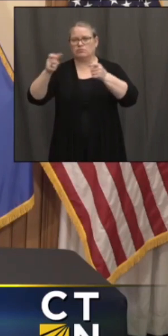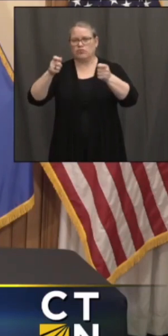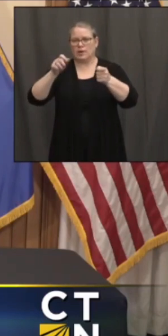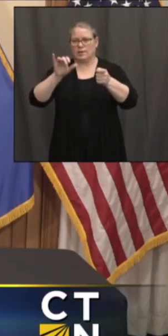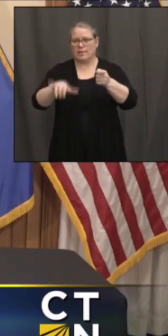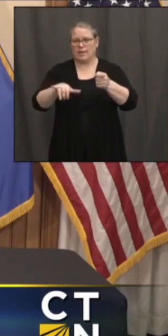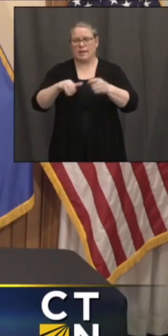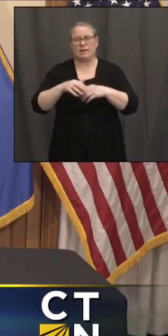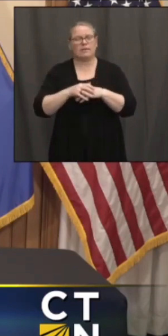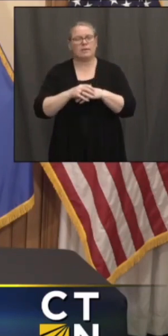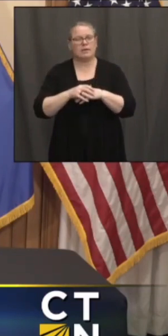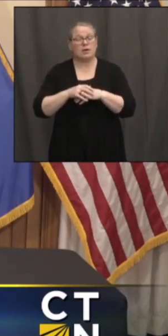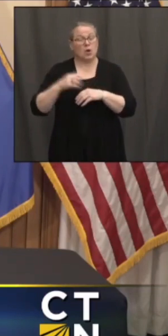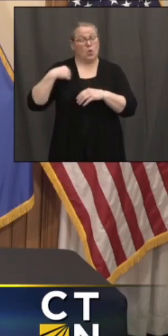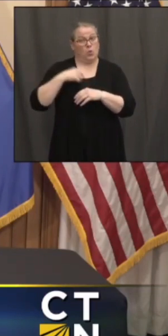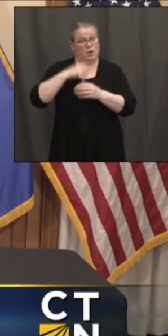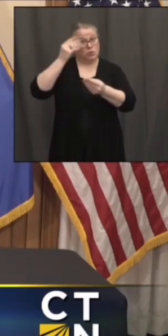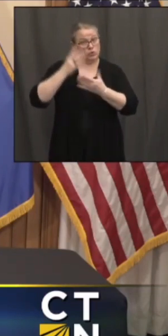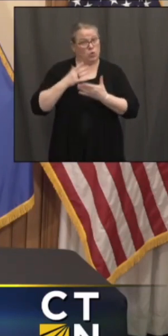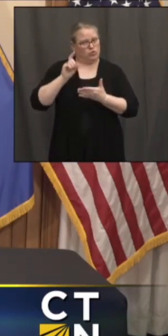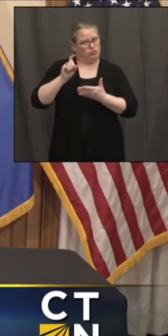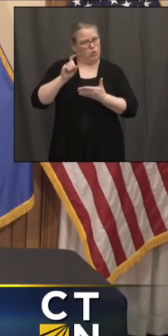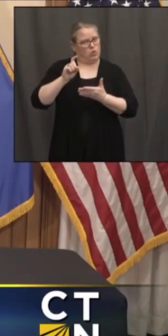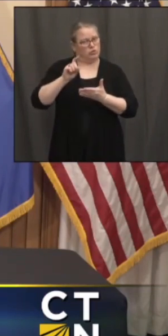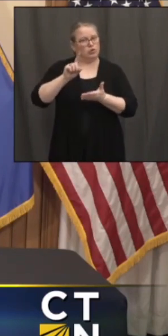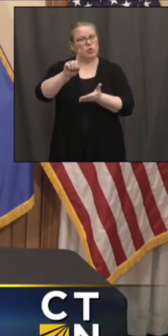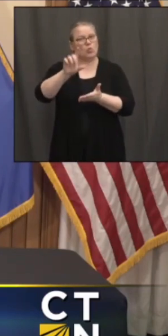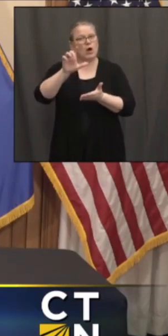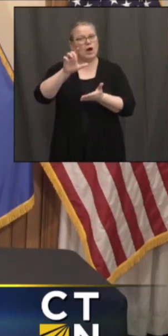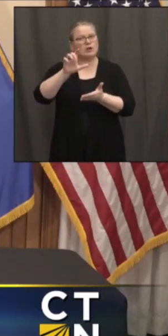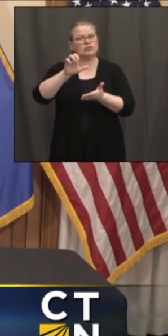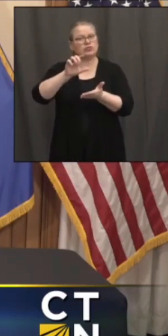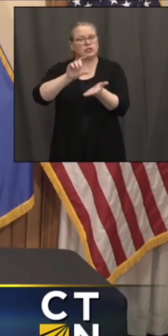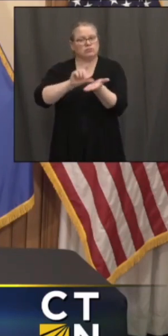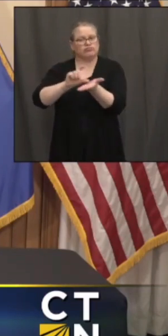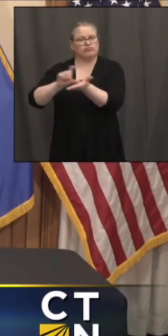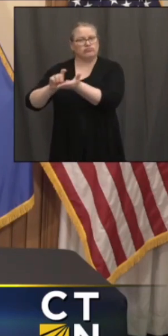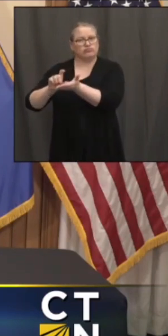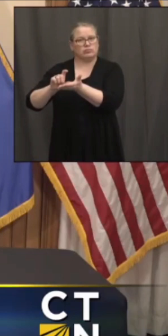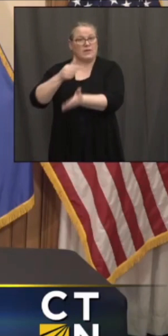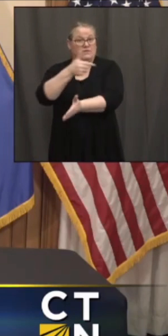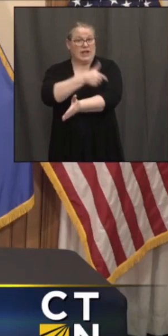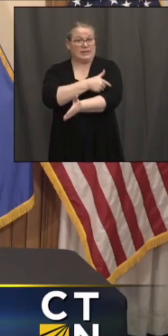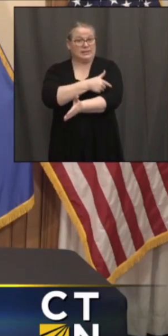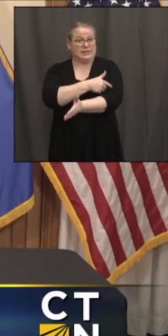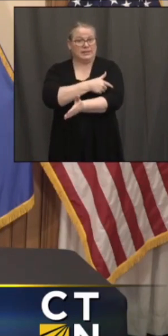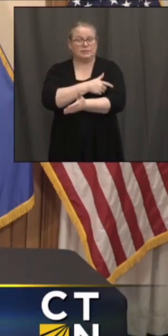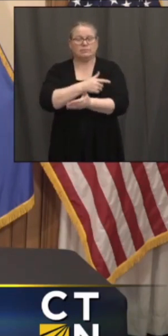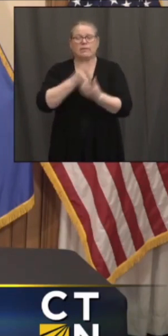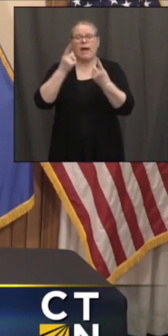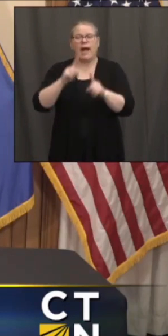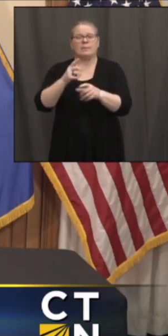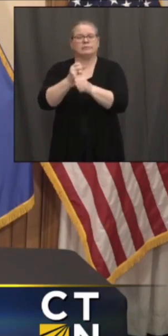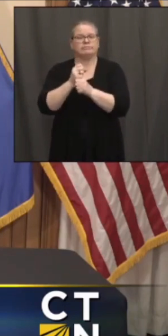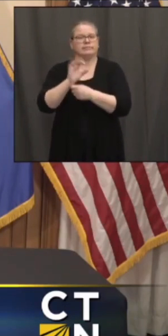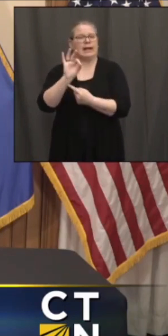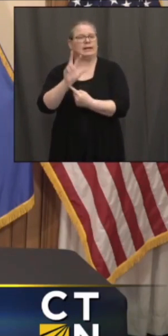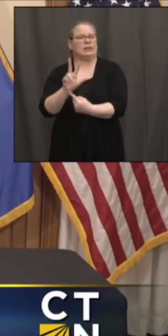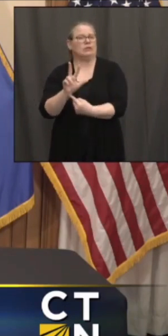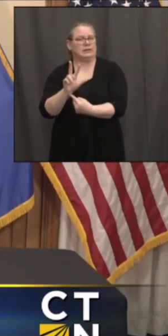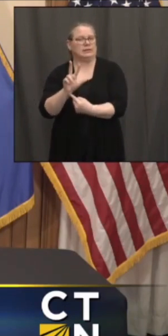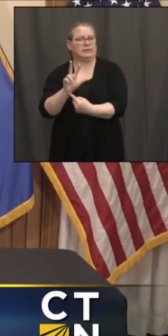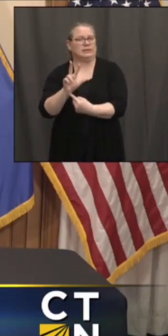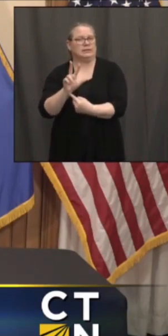told, 100 doses of vaccine. They received 93. We've been getting calls